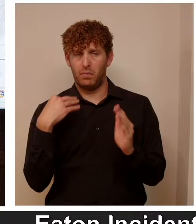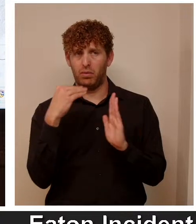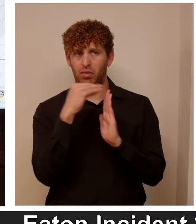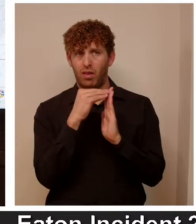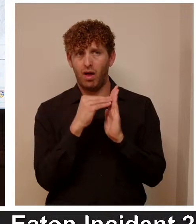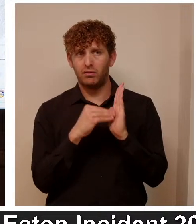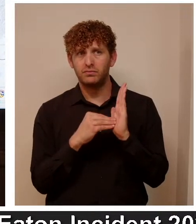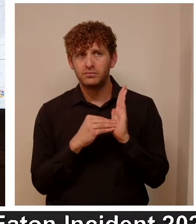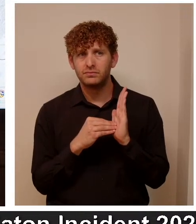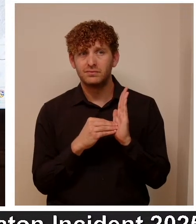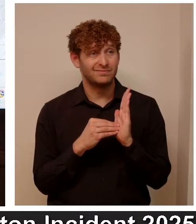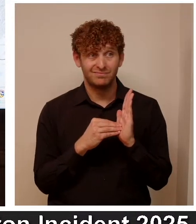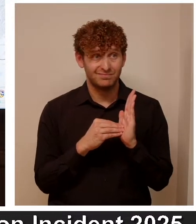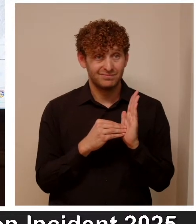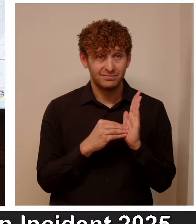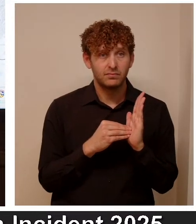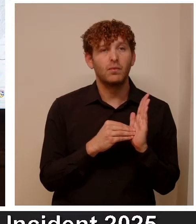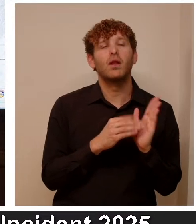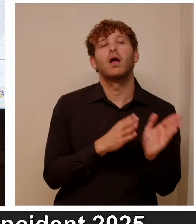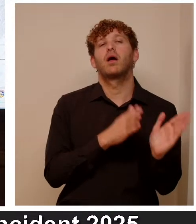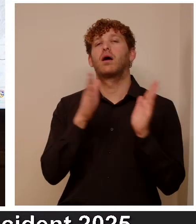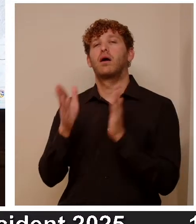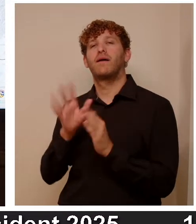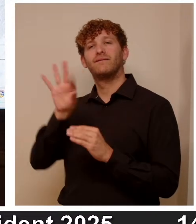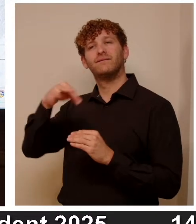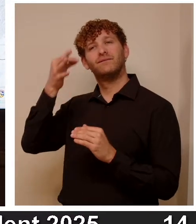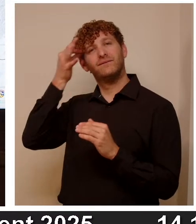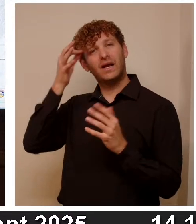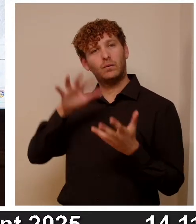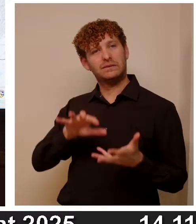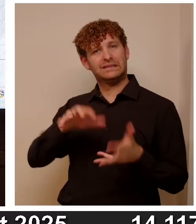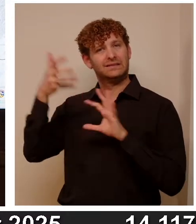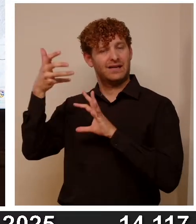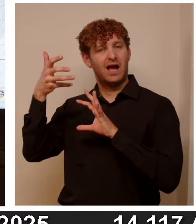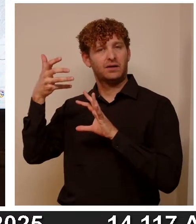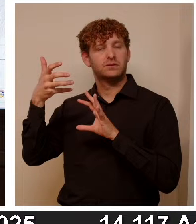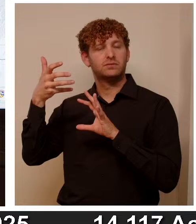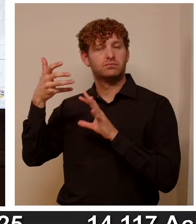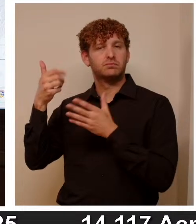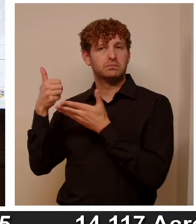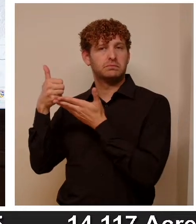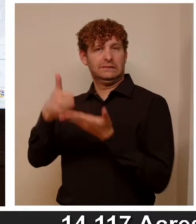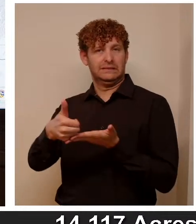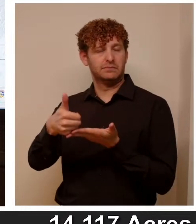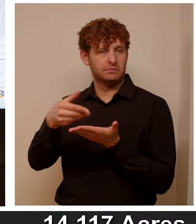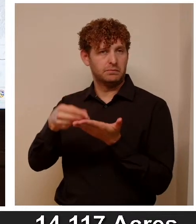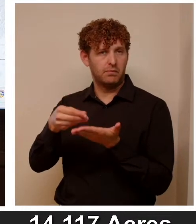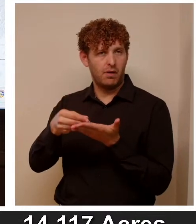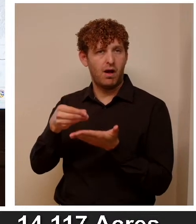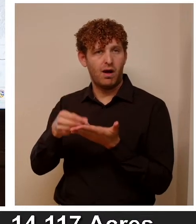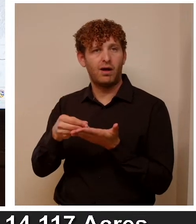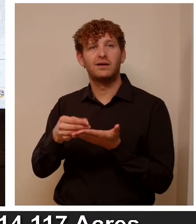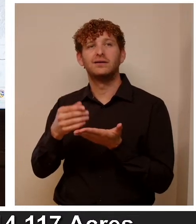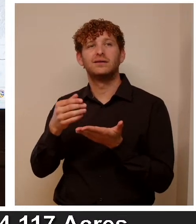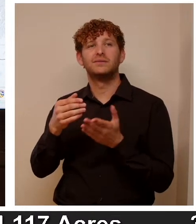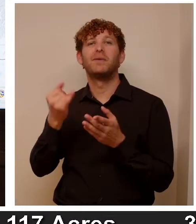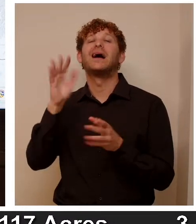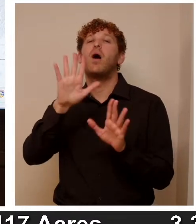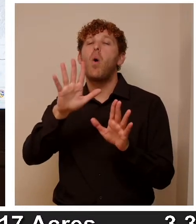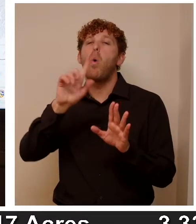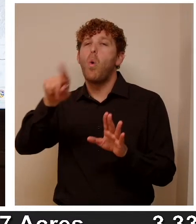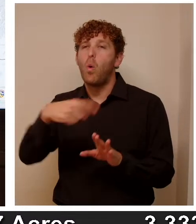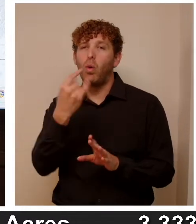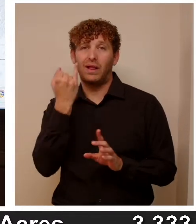assistance must be filed by March 10th of 2025. That can be done on the website for Employment